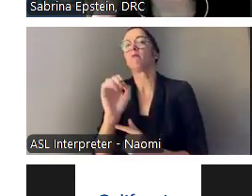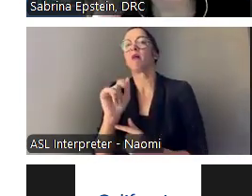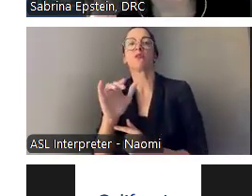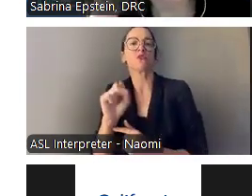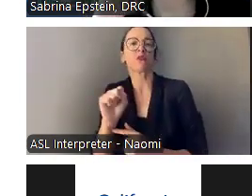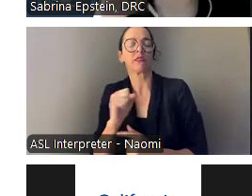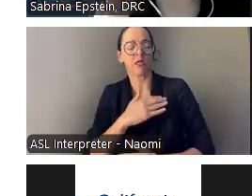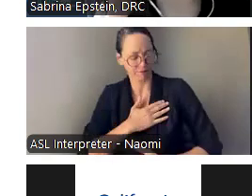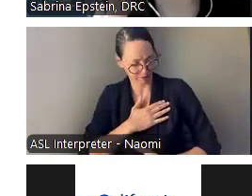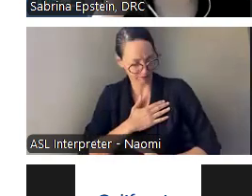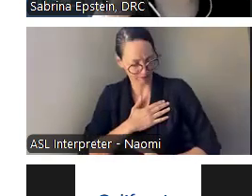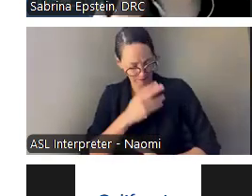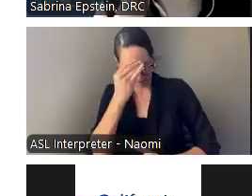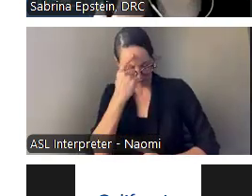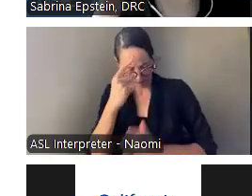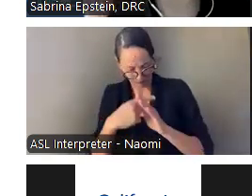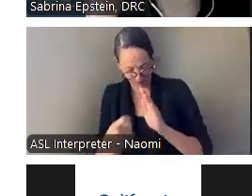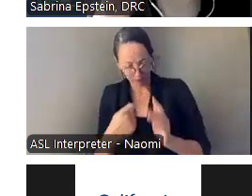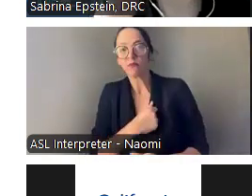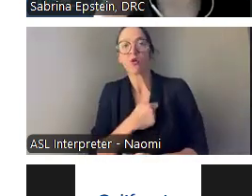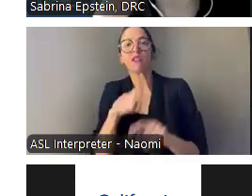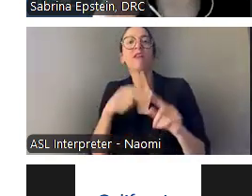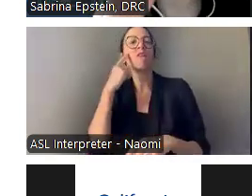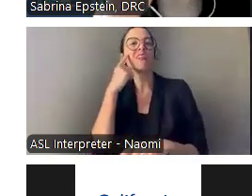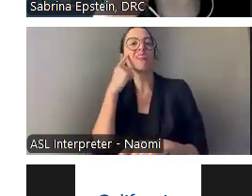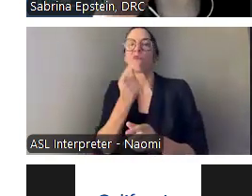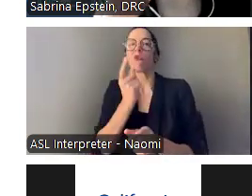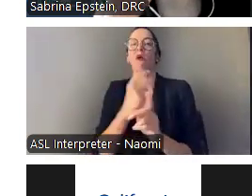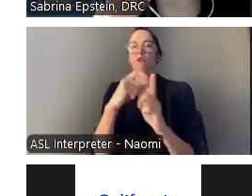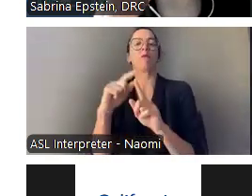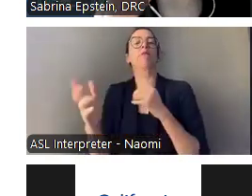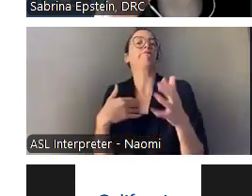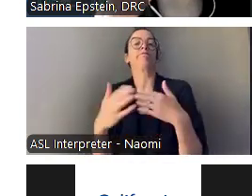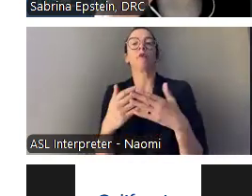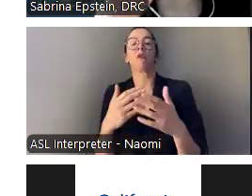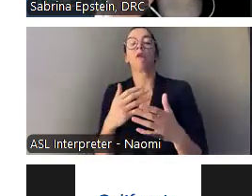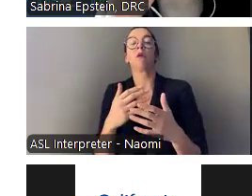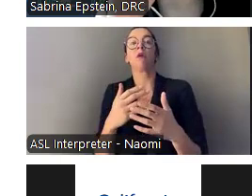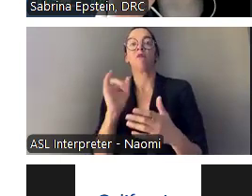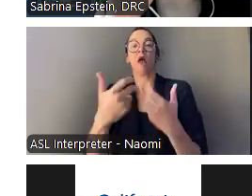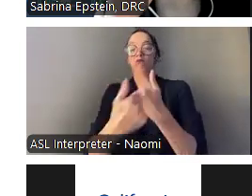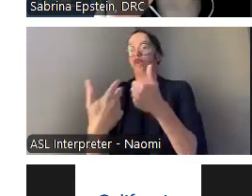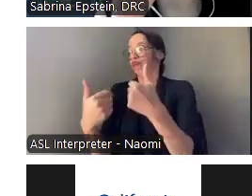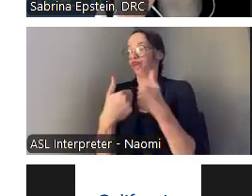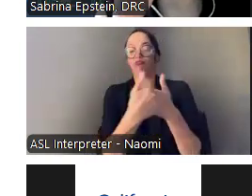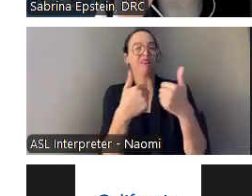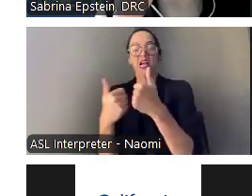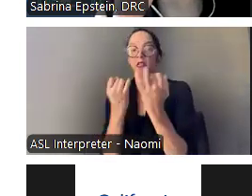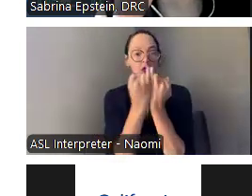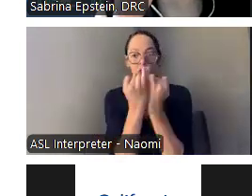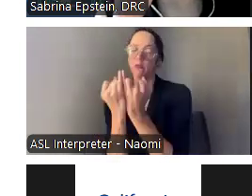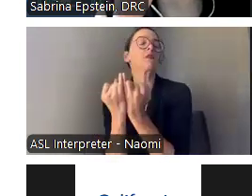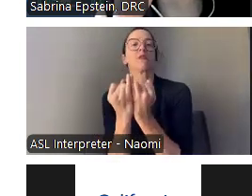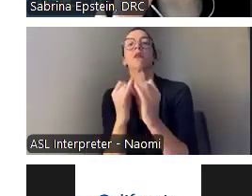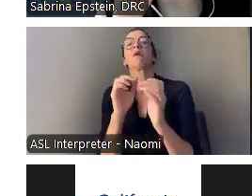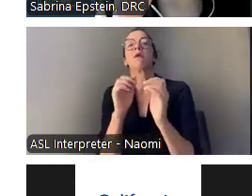sorry, I can't think of the right word, but anyhow, making sure that we're kind of breaking down those silos and making those quality metrics kind of go